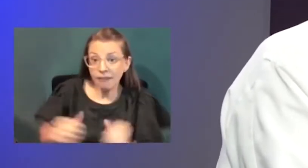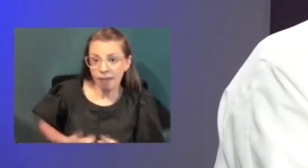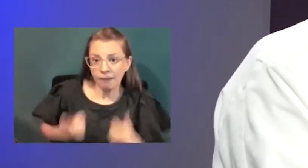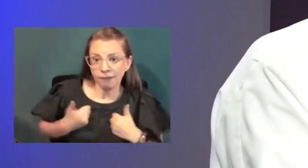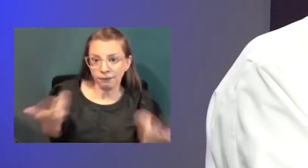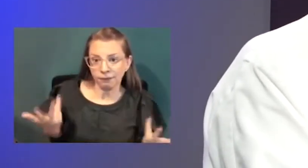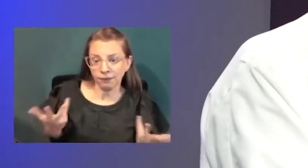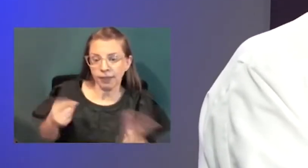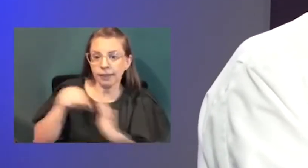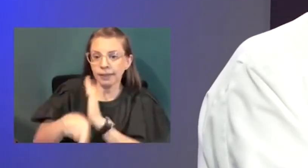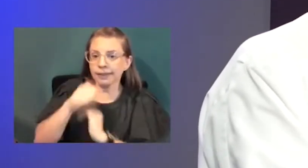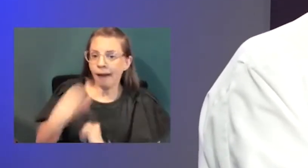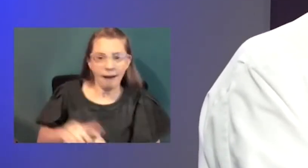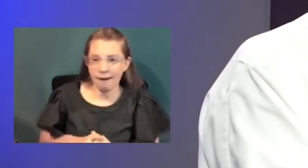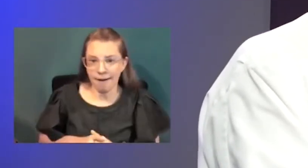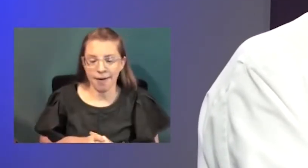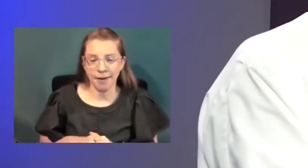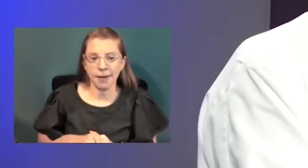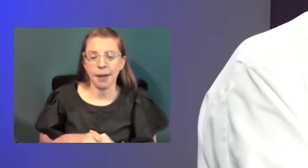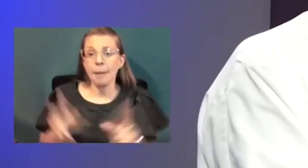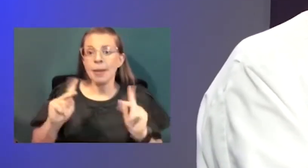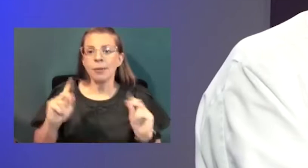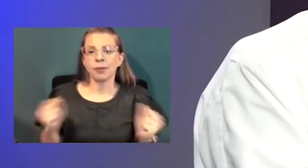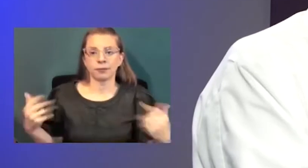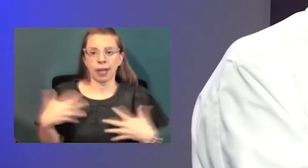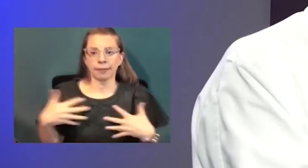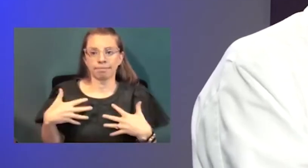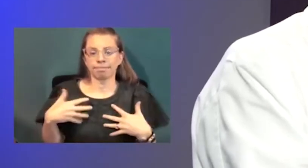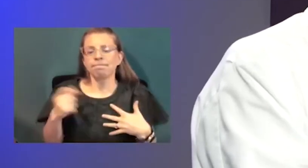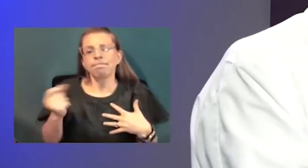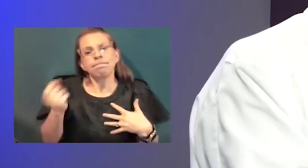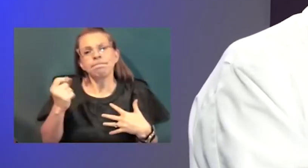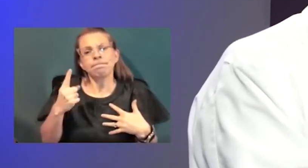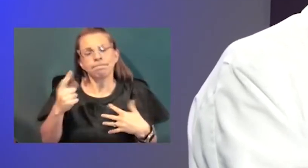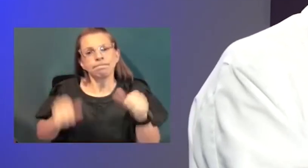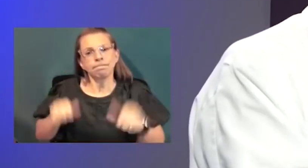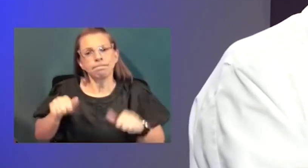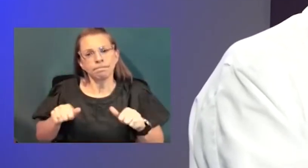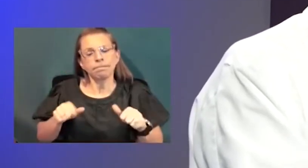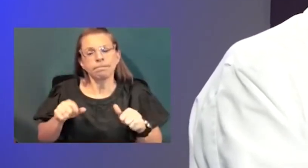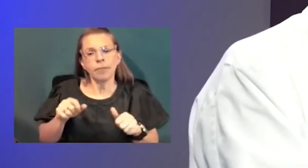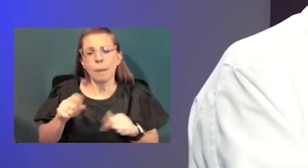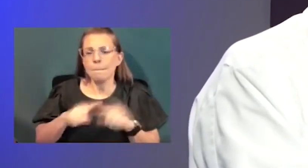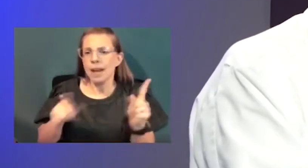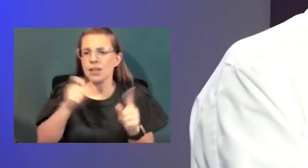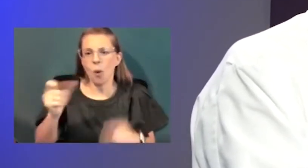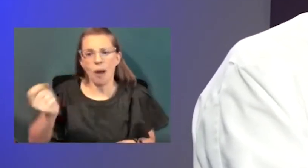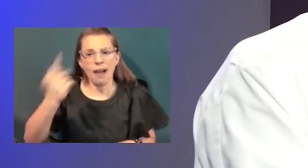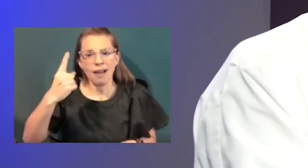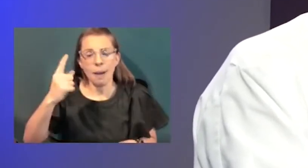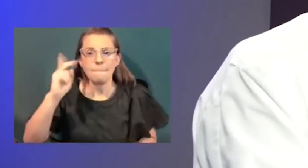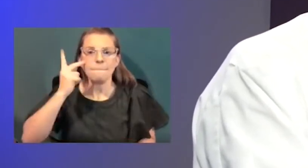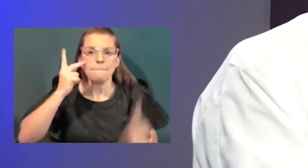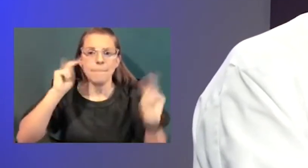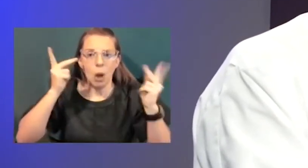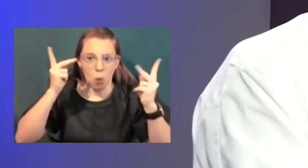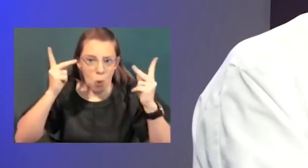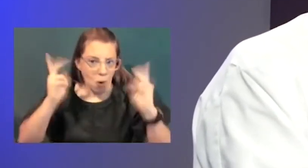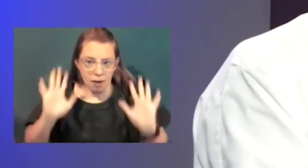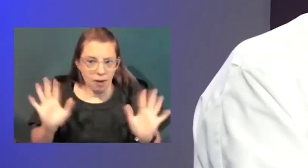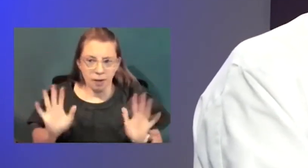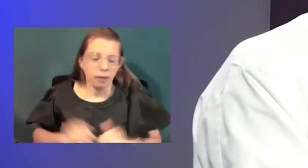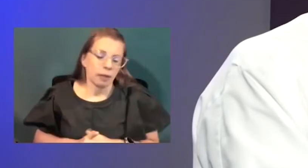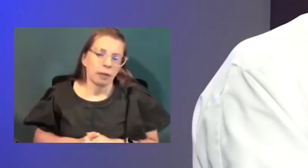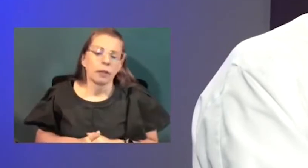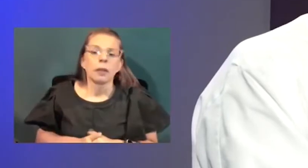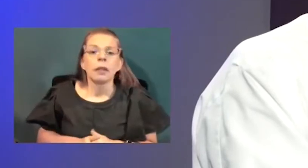mean, this bit about people being afraid, I understand some hesitation. I don't understand the paranoia. Yes. Because you just at some point